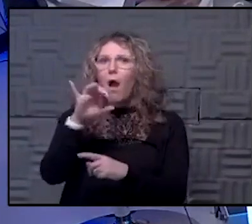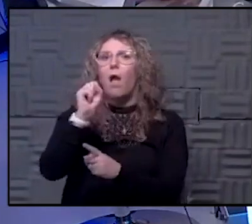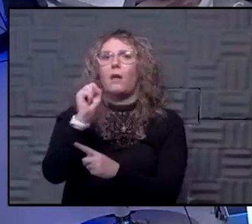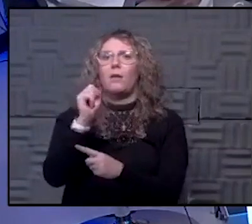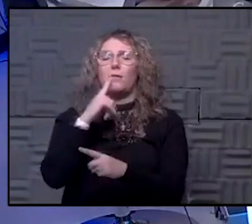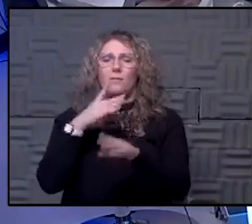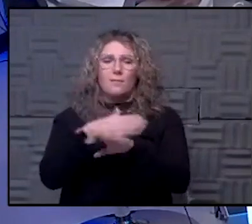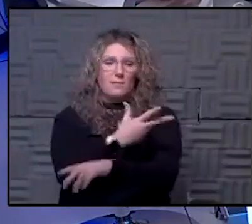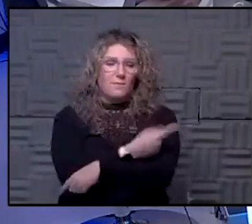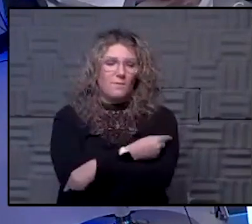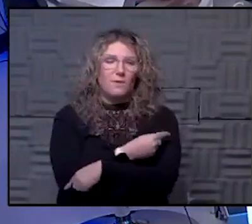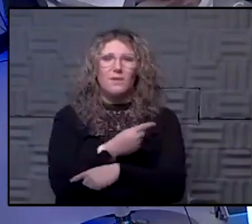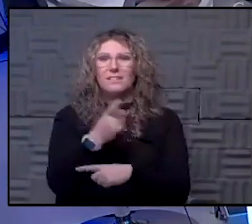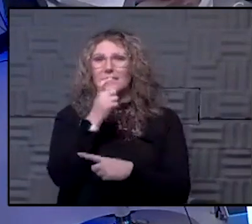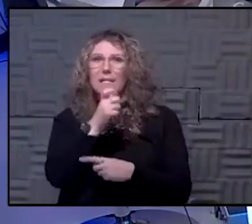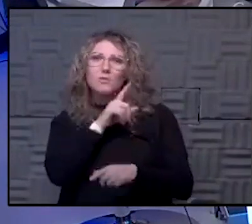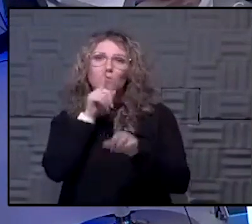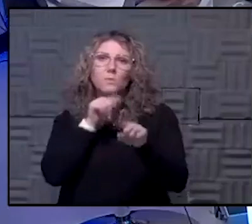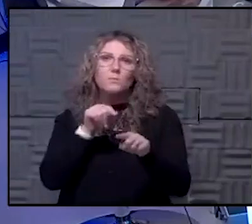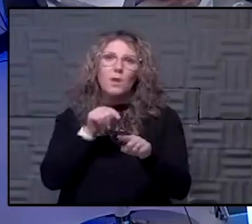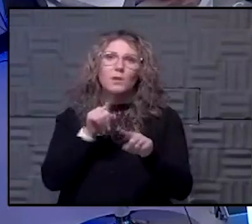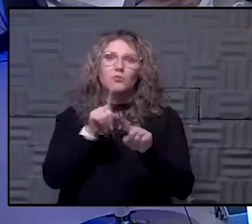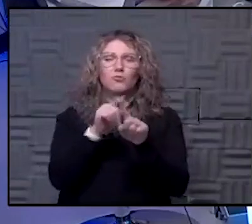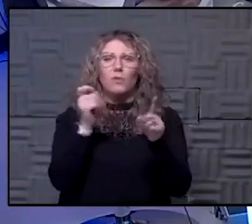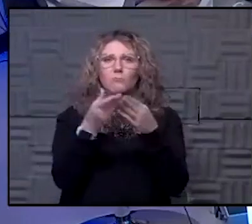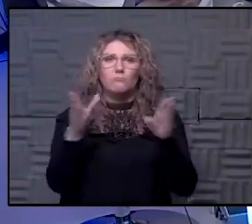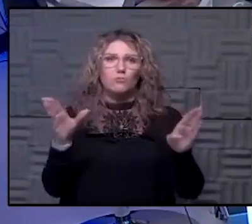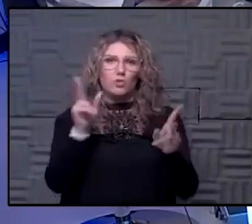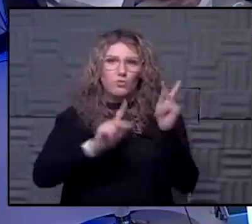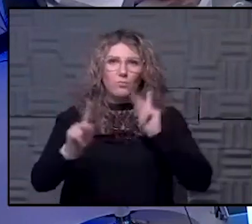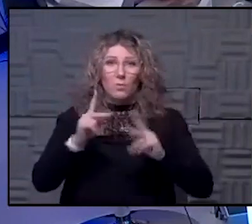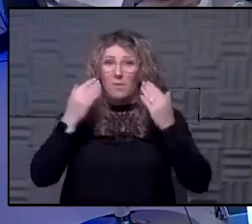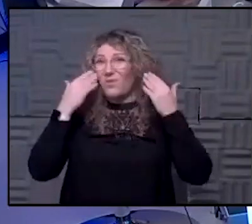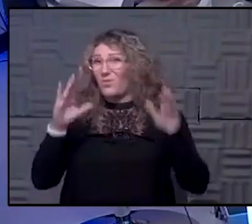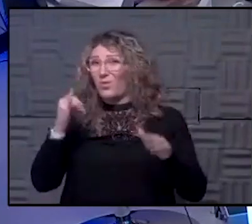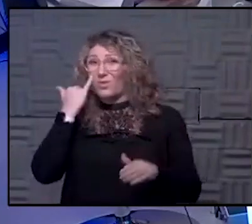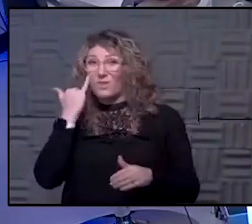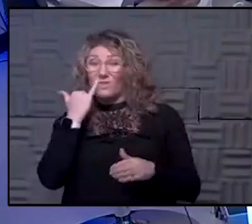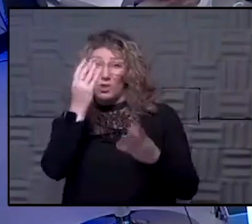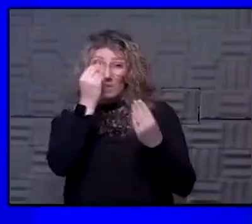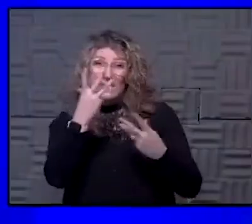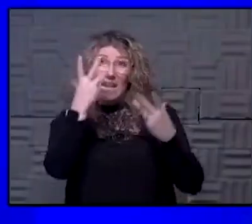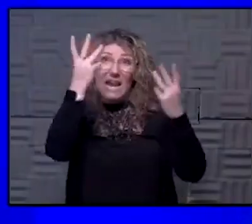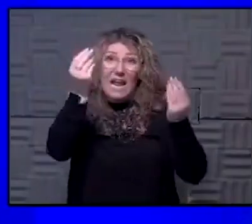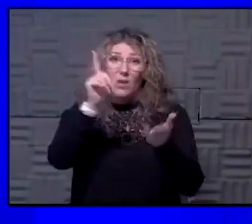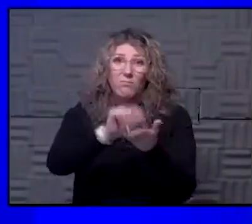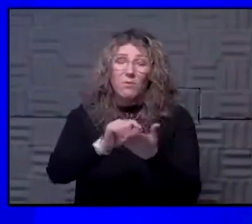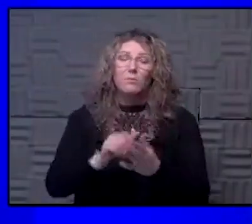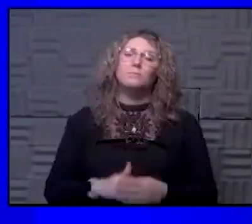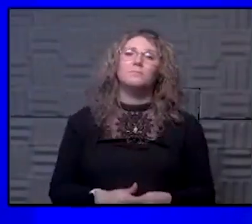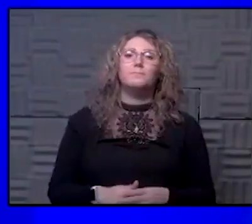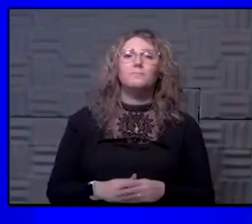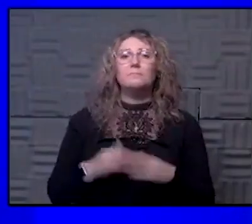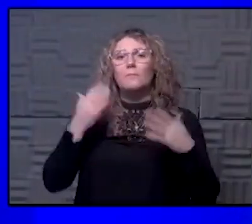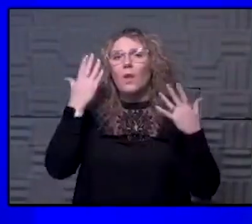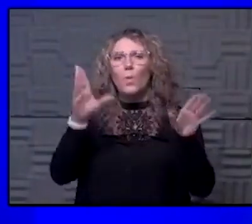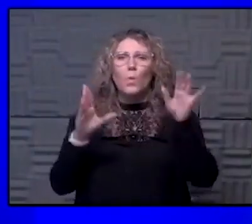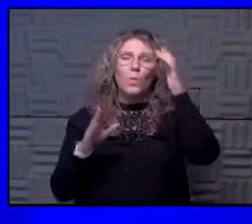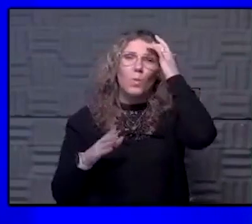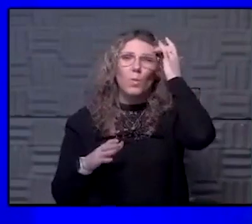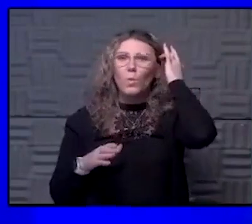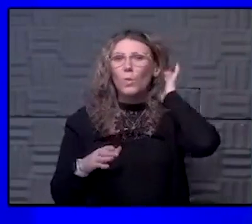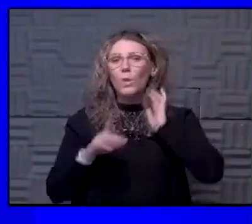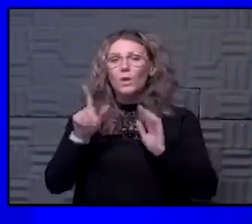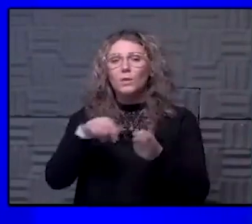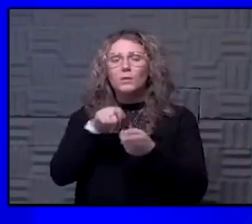seems to be not as responsive as the general population. I don't know if there's any data Yeah. out there. I don't know. So we do know, especially